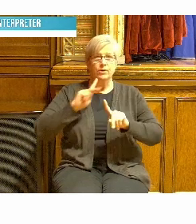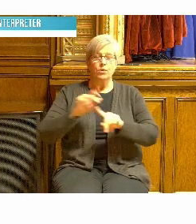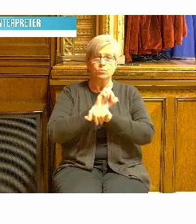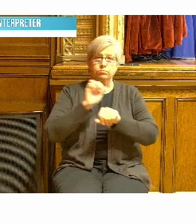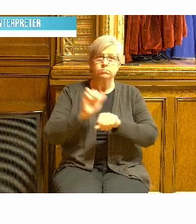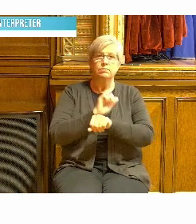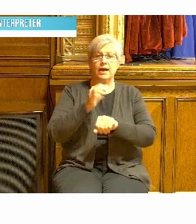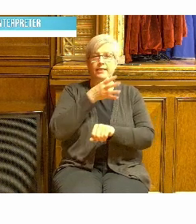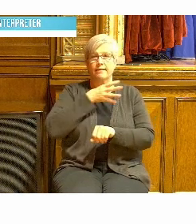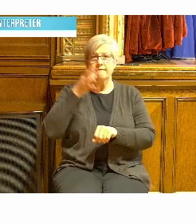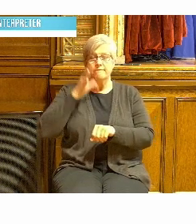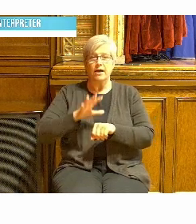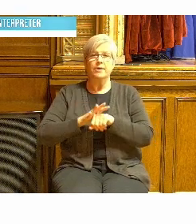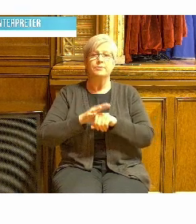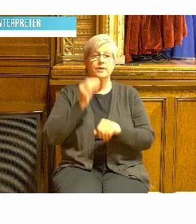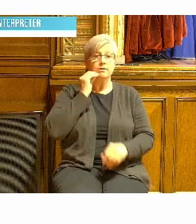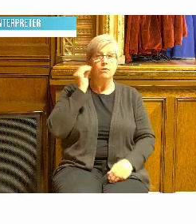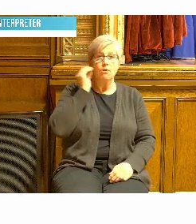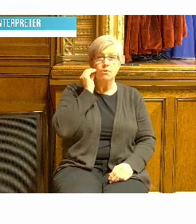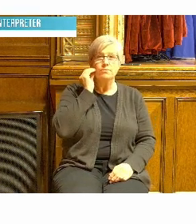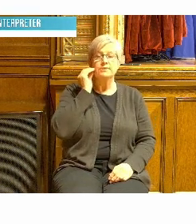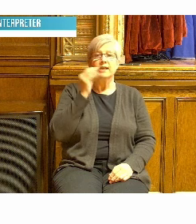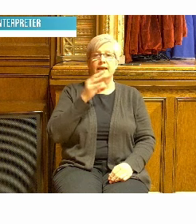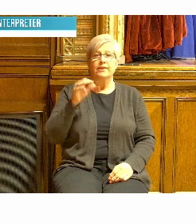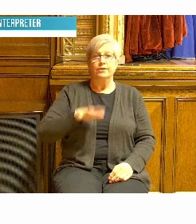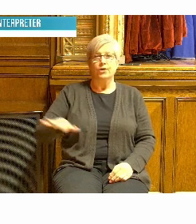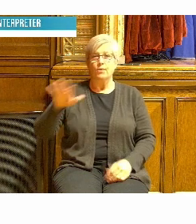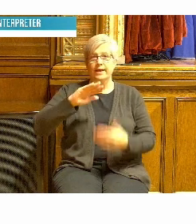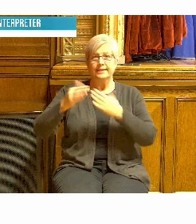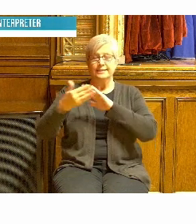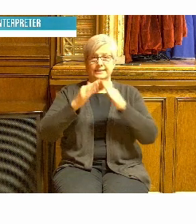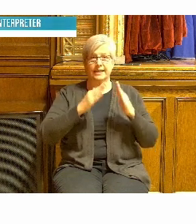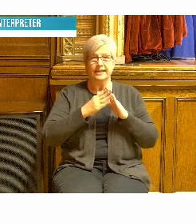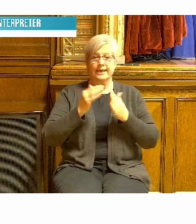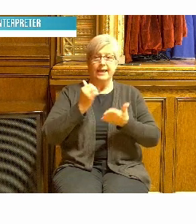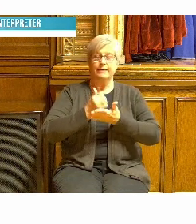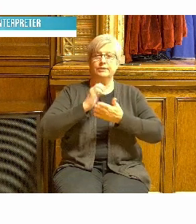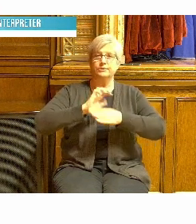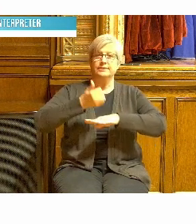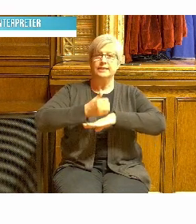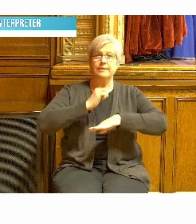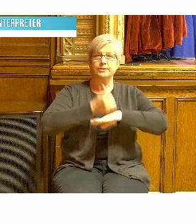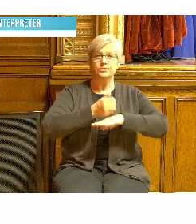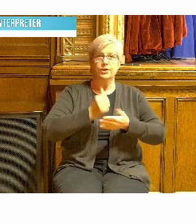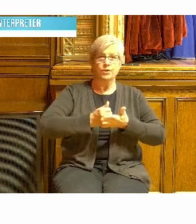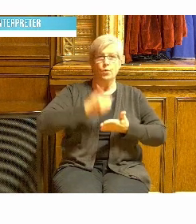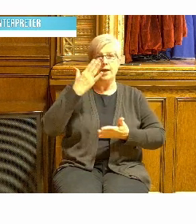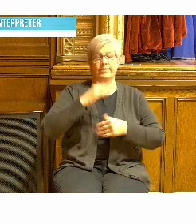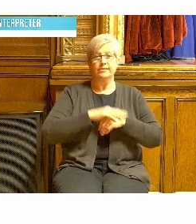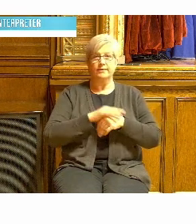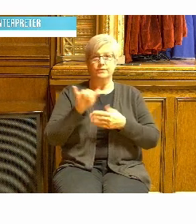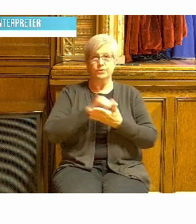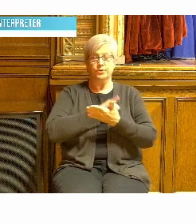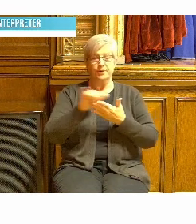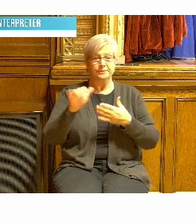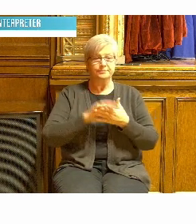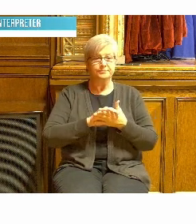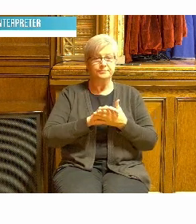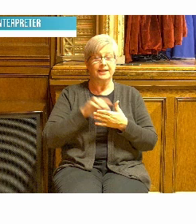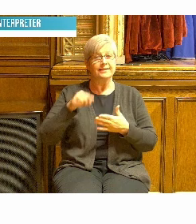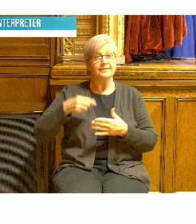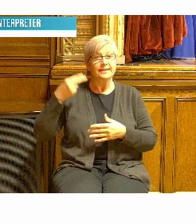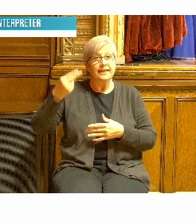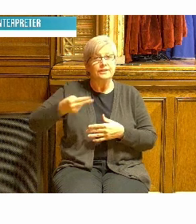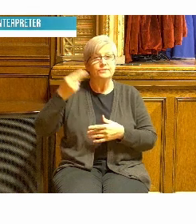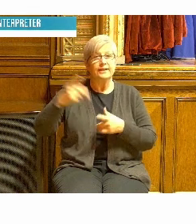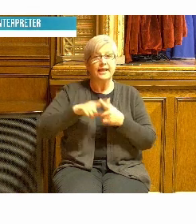labored on the farms, in homes, and throughout the city, helping to establish the wealth of this state. This is a history that